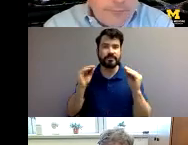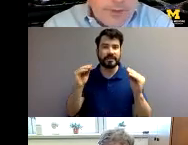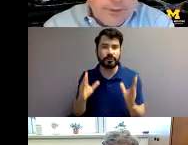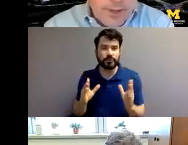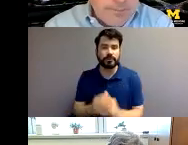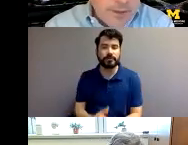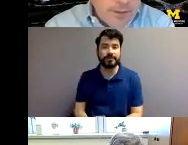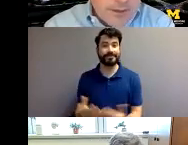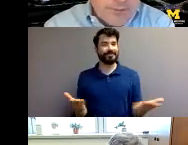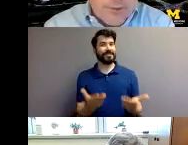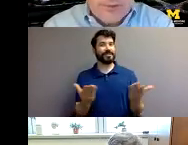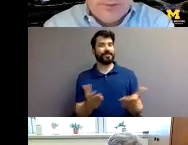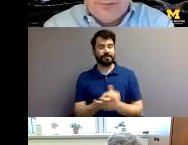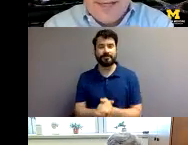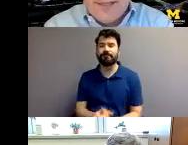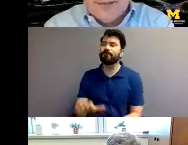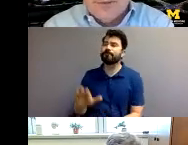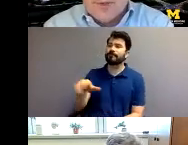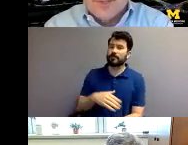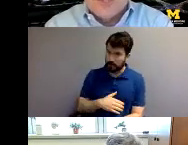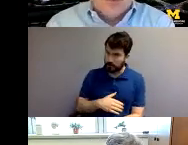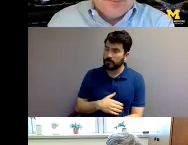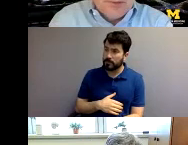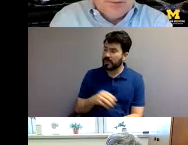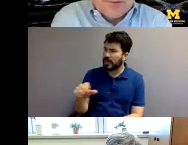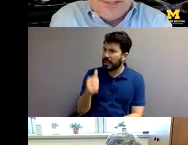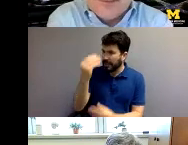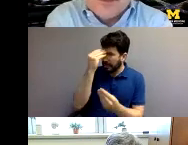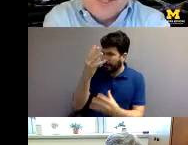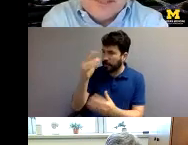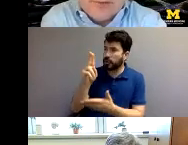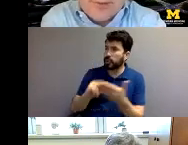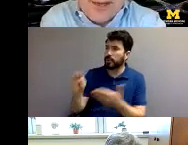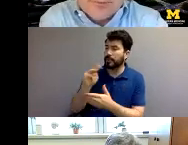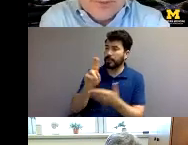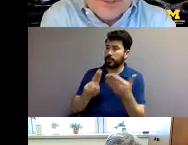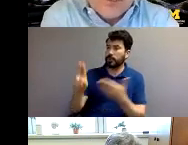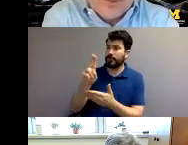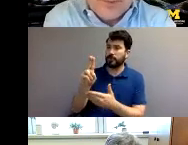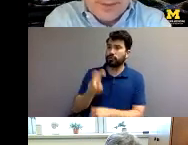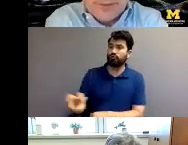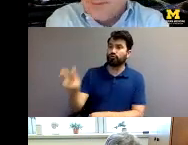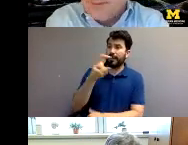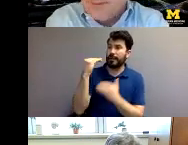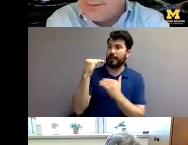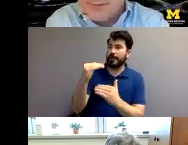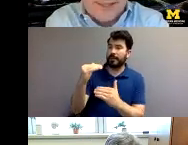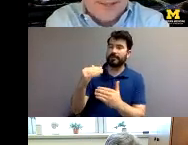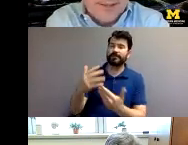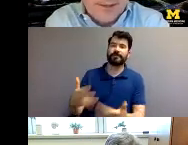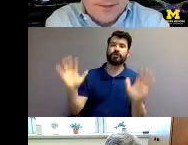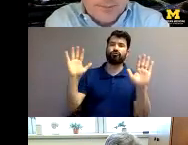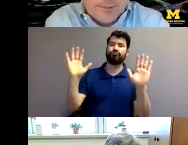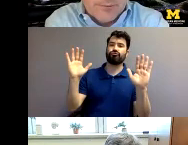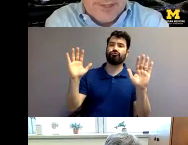go ahead. Yep. First, do you have any info on when university affiliated travel restriction will be lifted? Month,